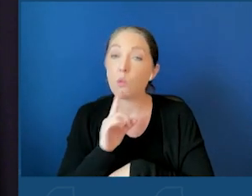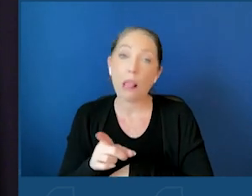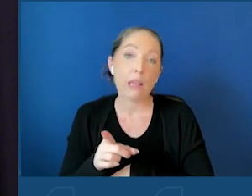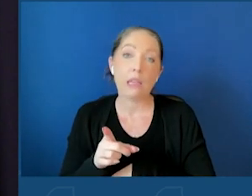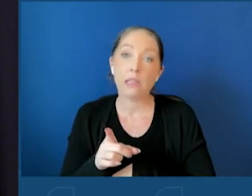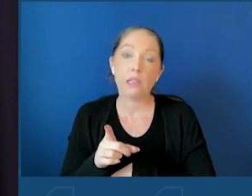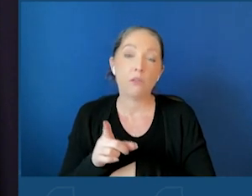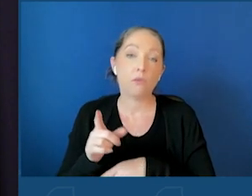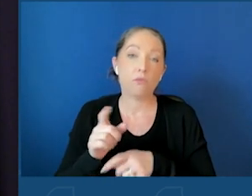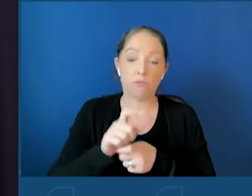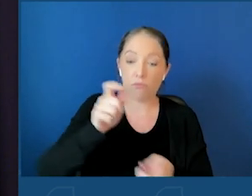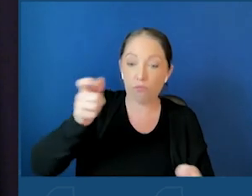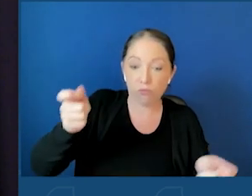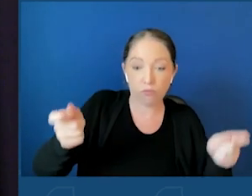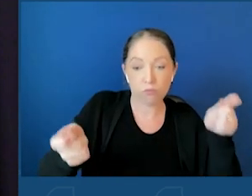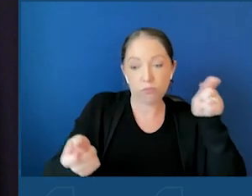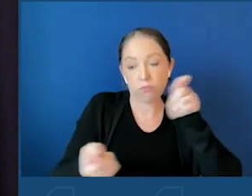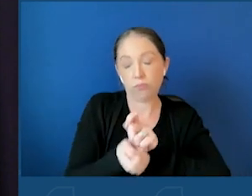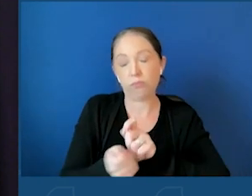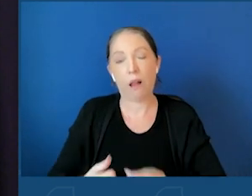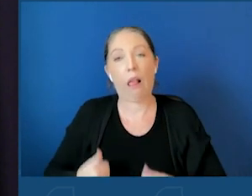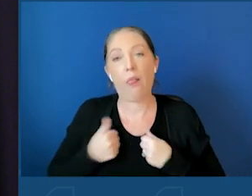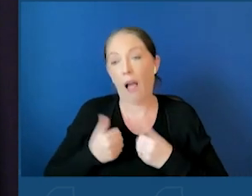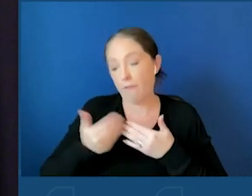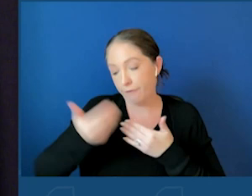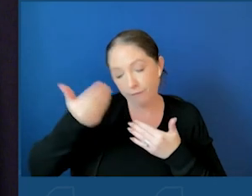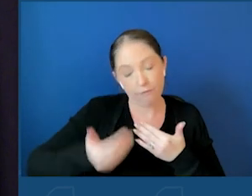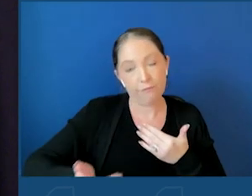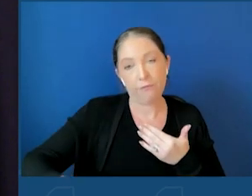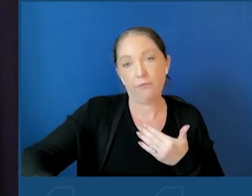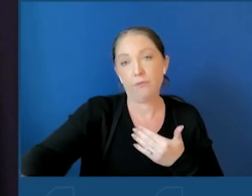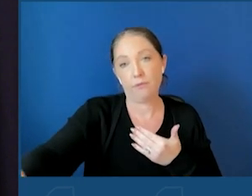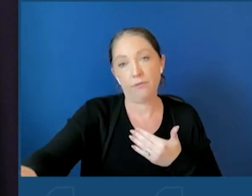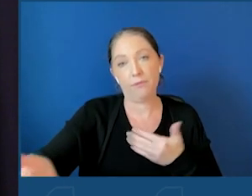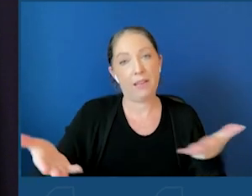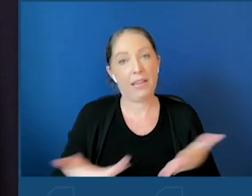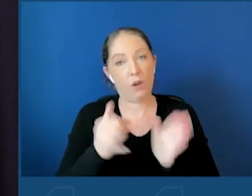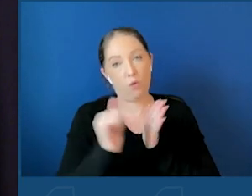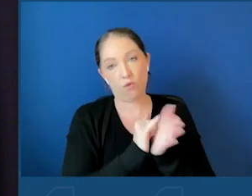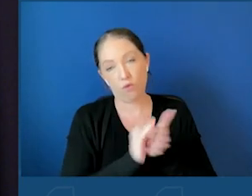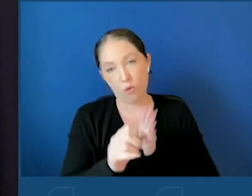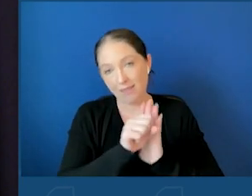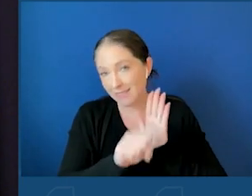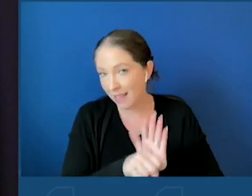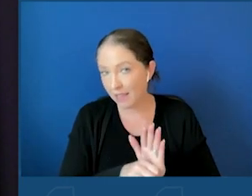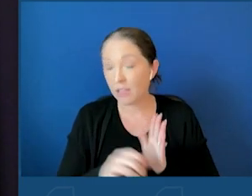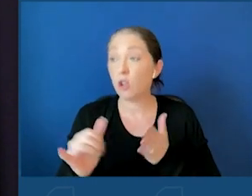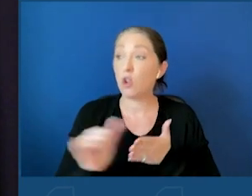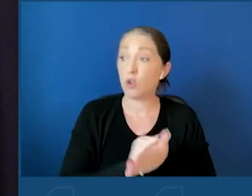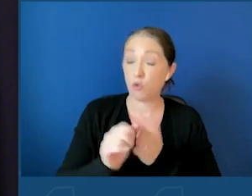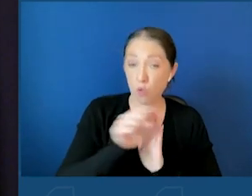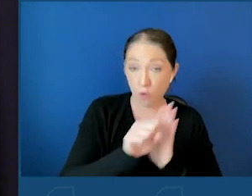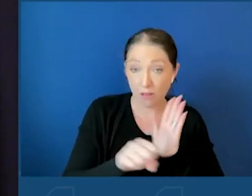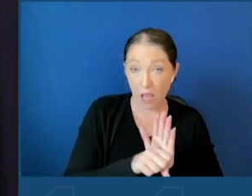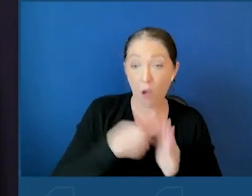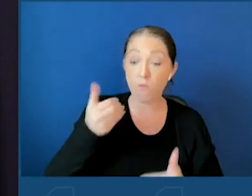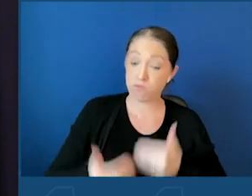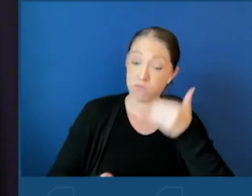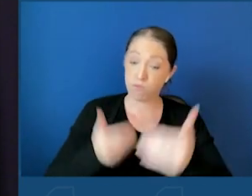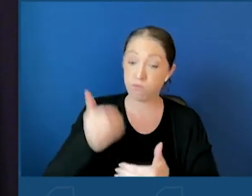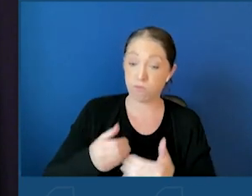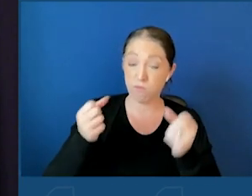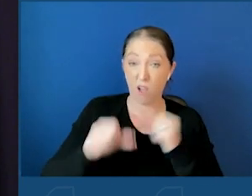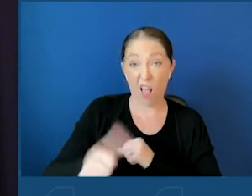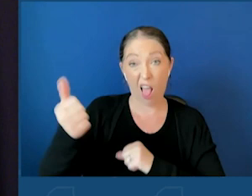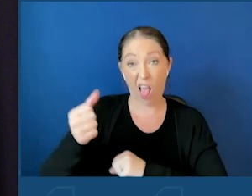entire trajectory of the lives of moms giving birth in New York State. New York State has taken a step that not very many states across the country